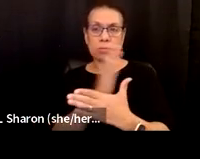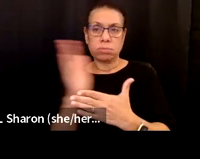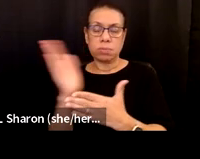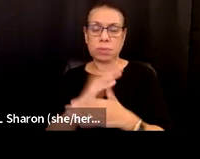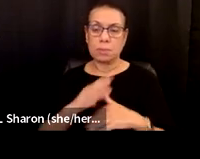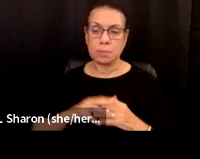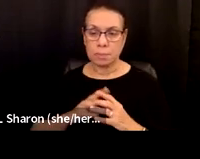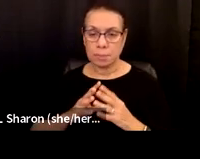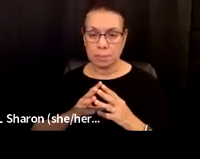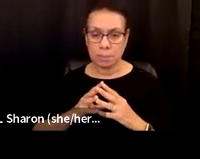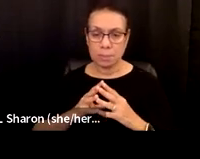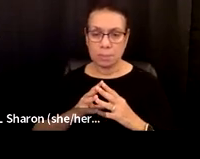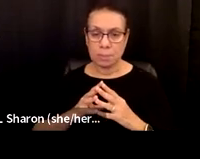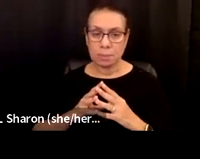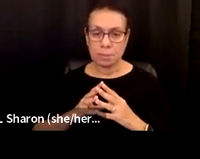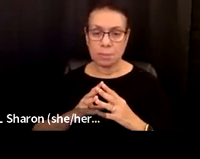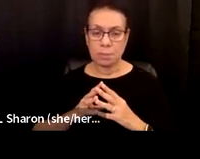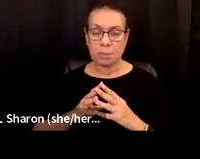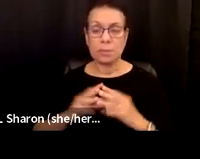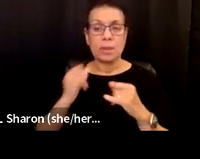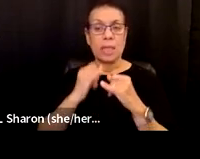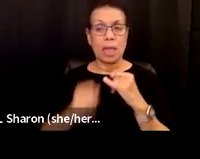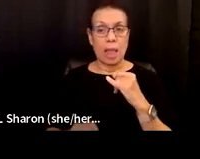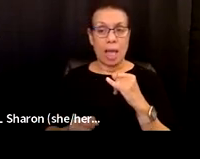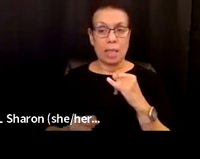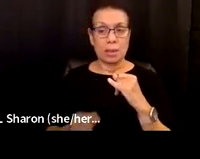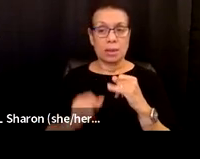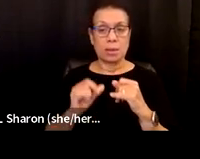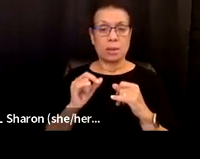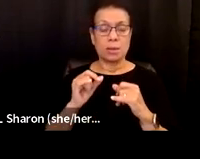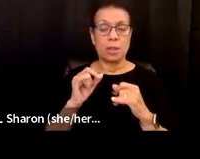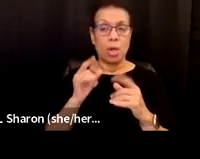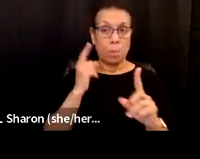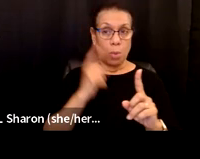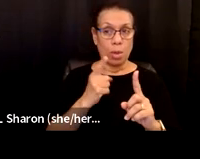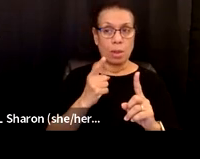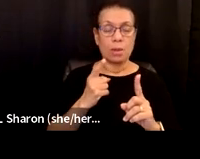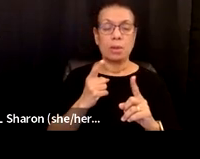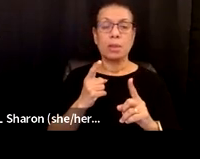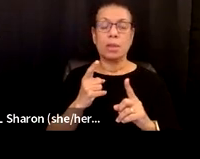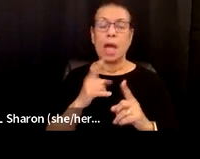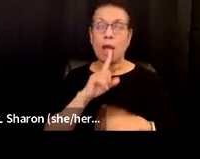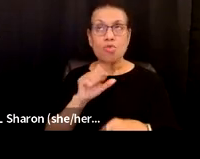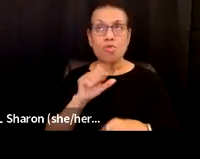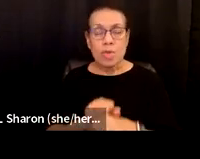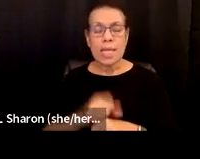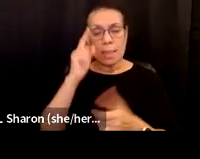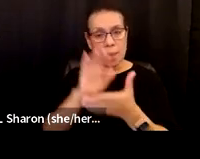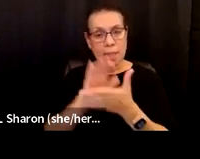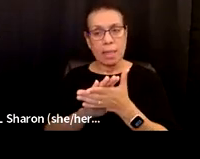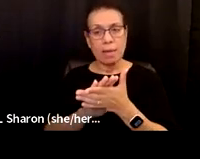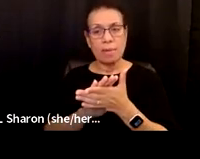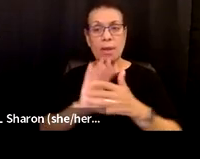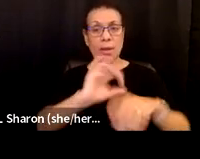and the final point i want to make before i turn it over to the superintendent is one that i really believe is that excellent buildings